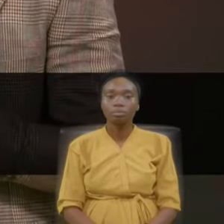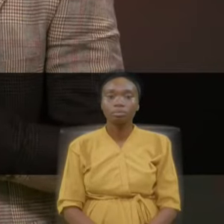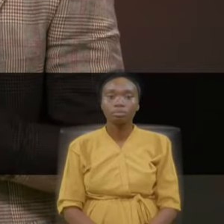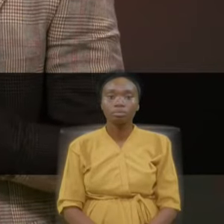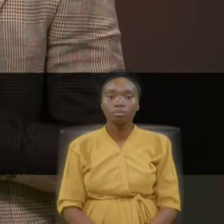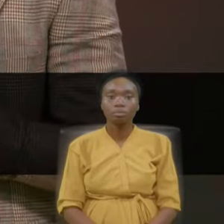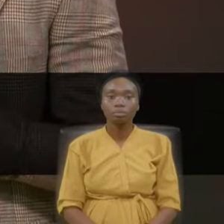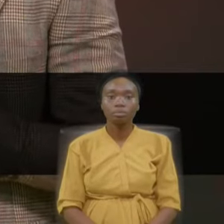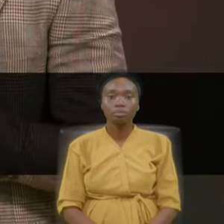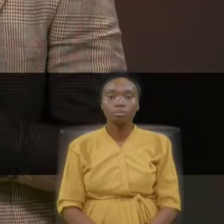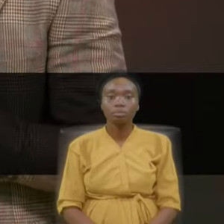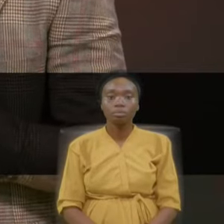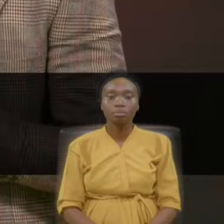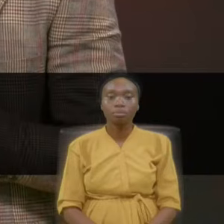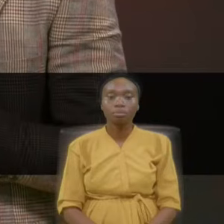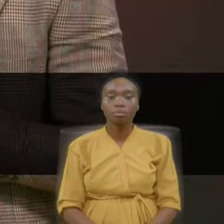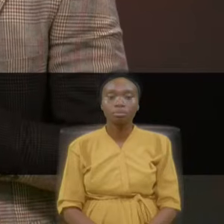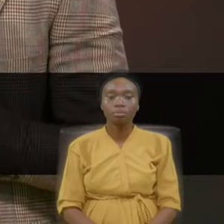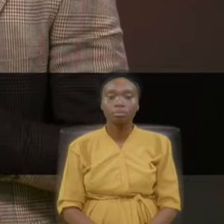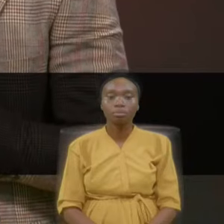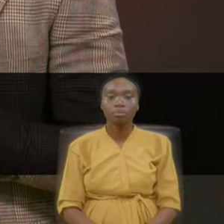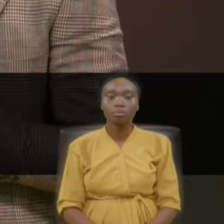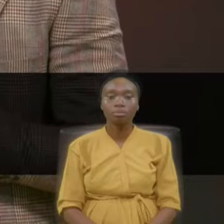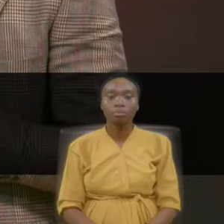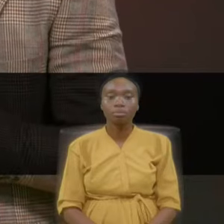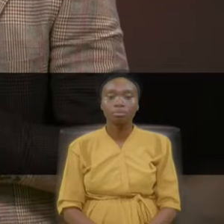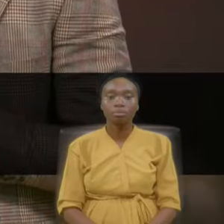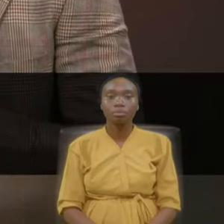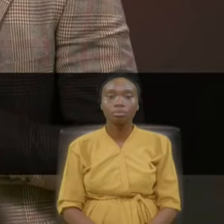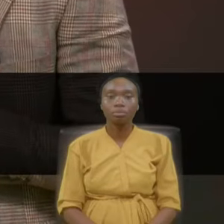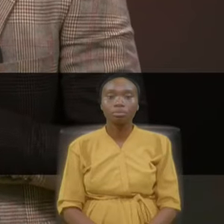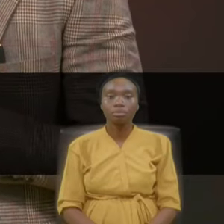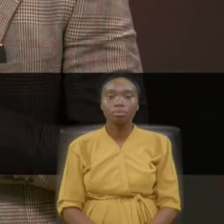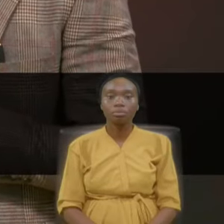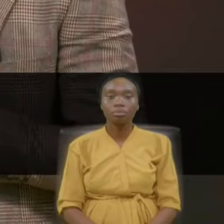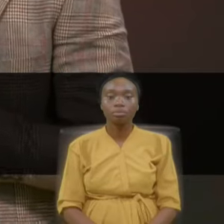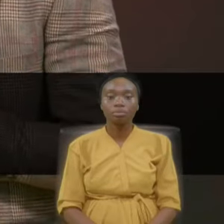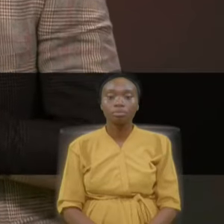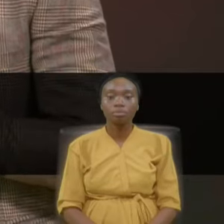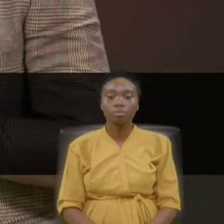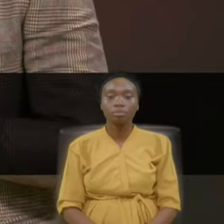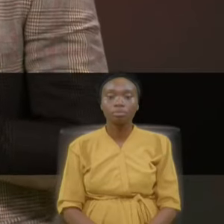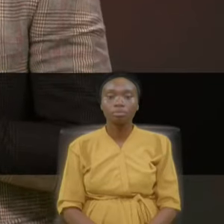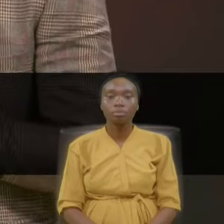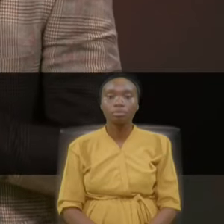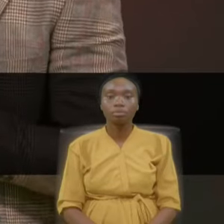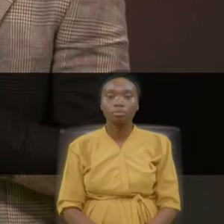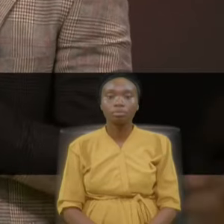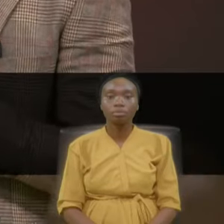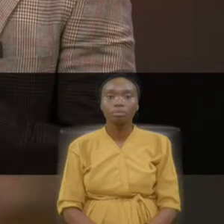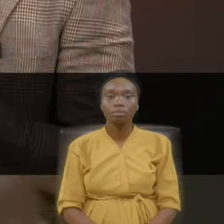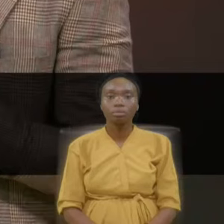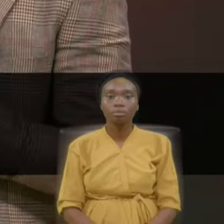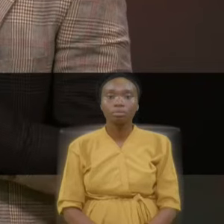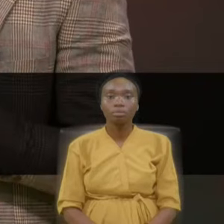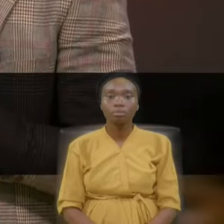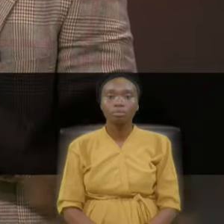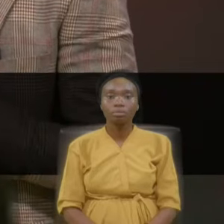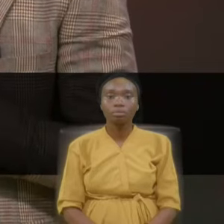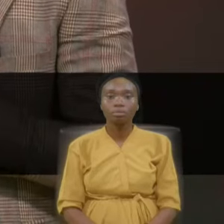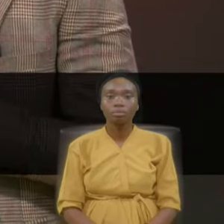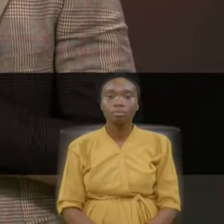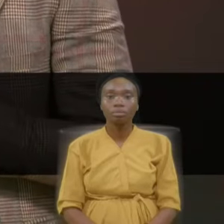his word, count me, count me. When you count up those who are saved by